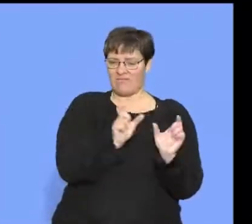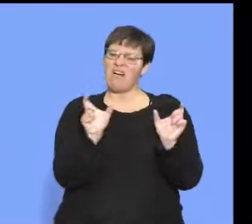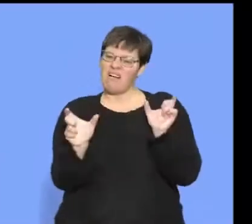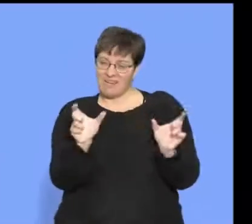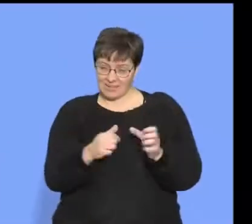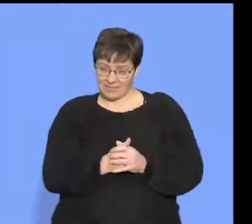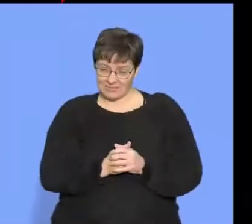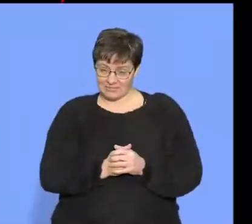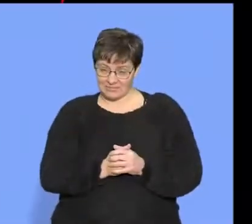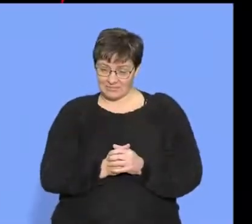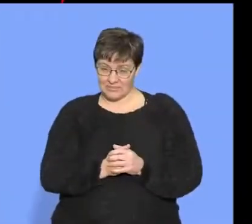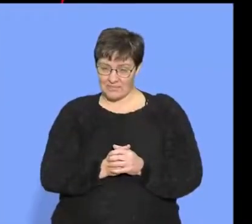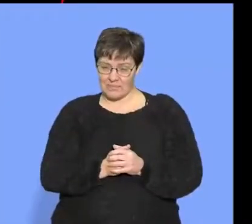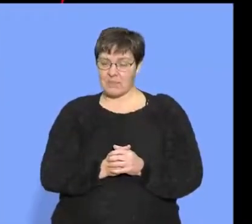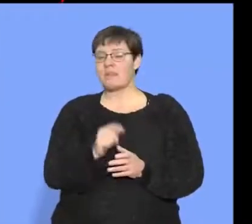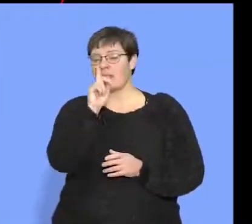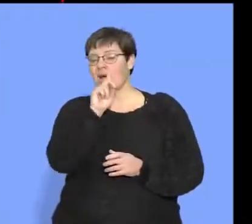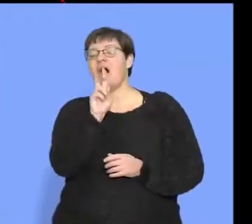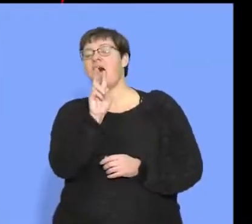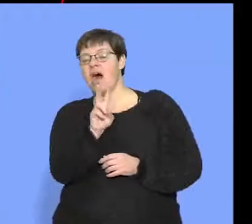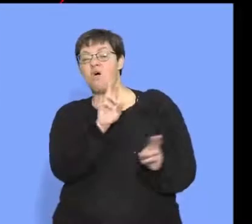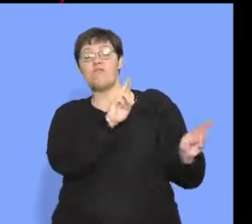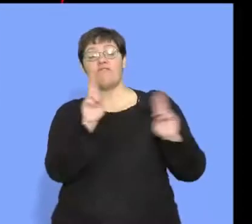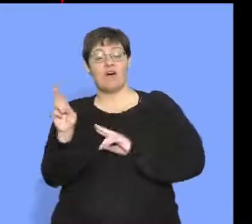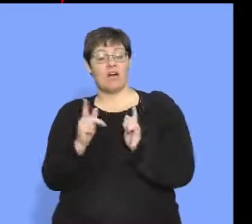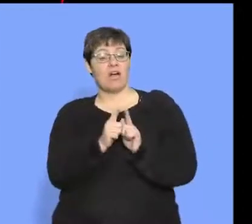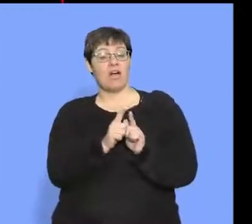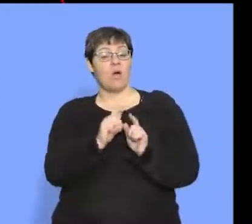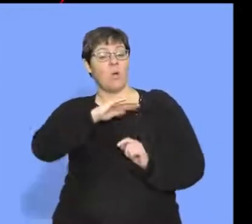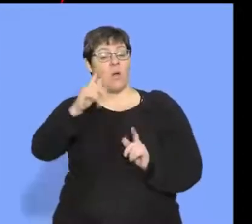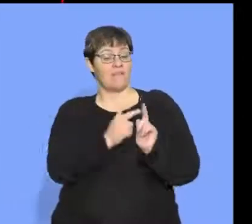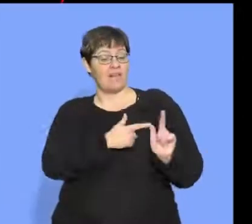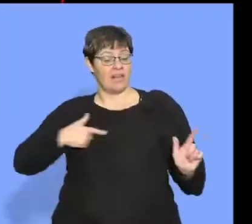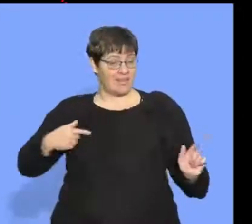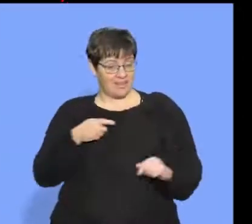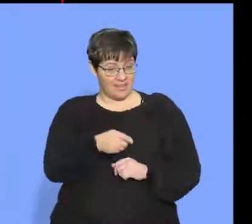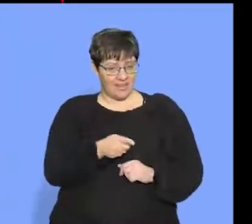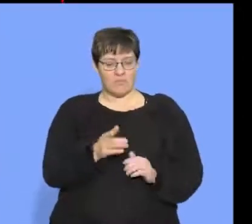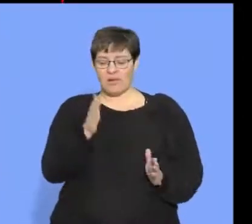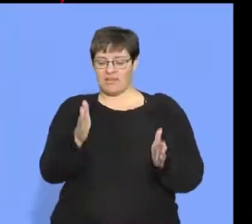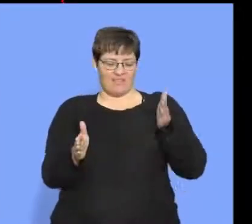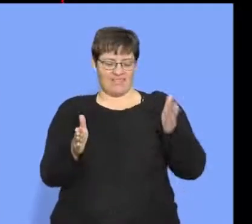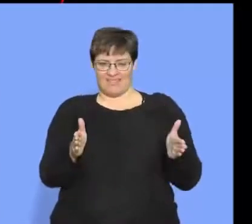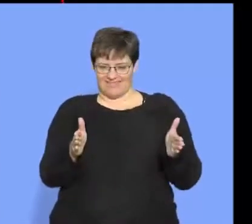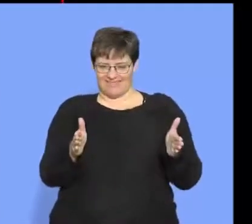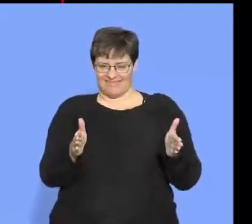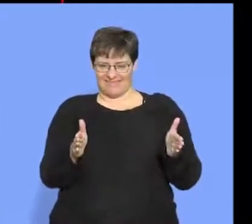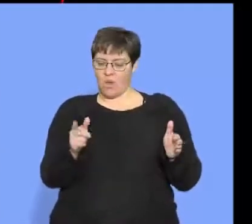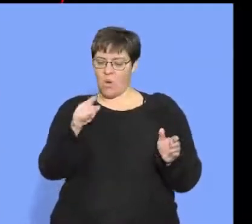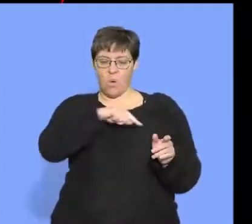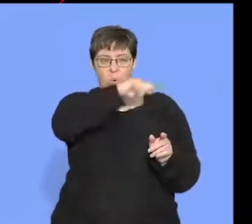are in phase. We often refer to a wavelength as the distance between two